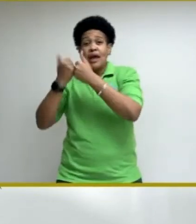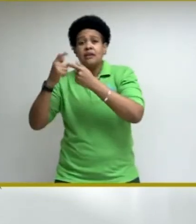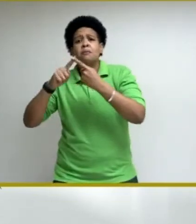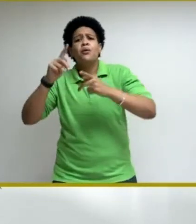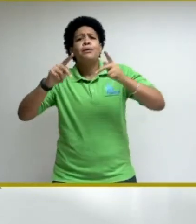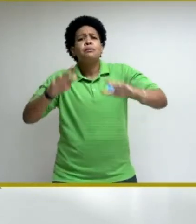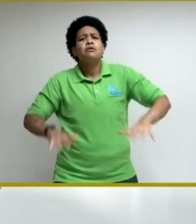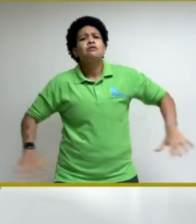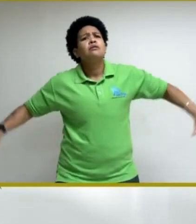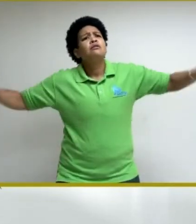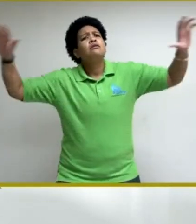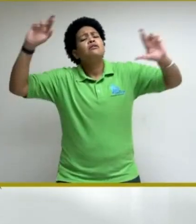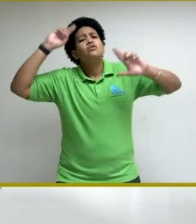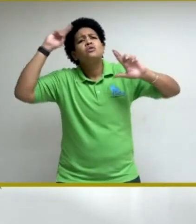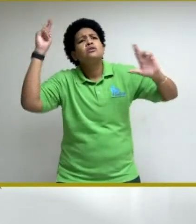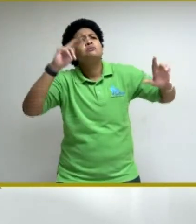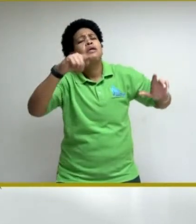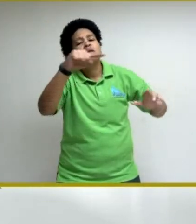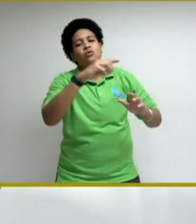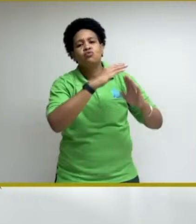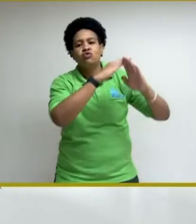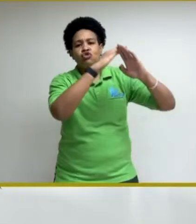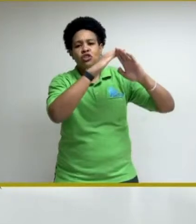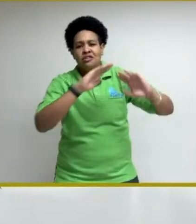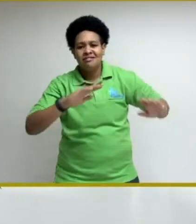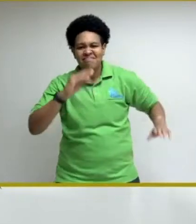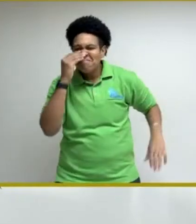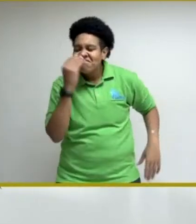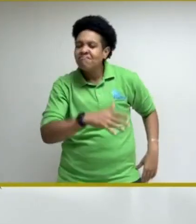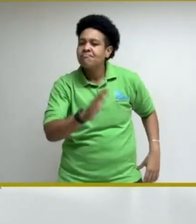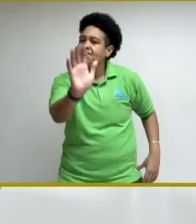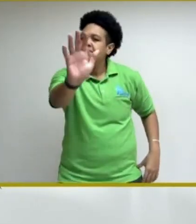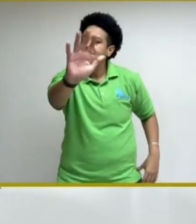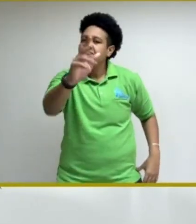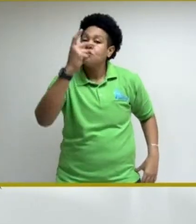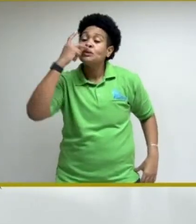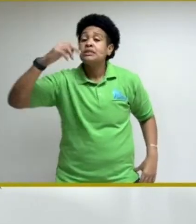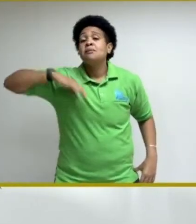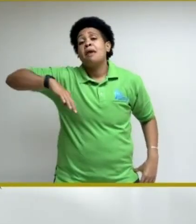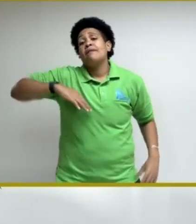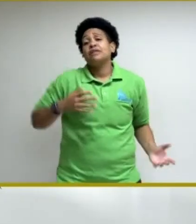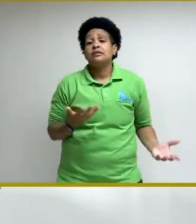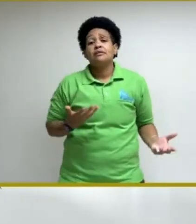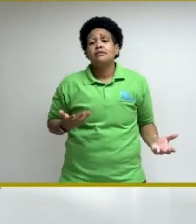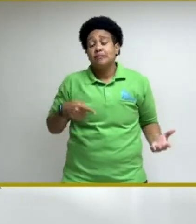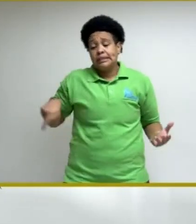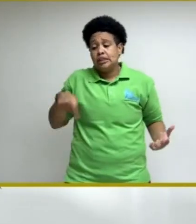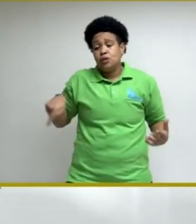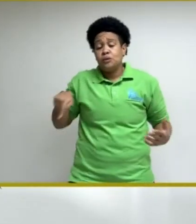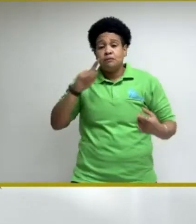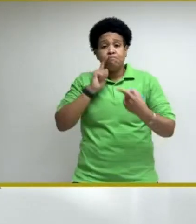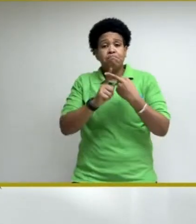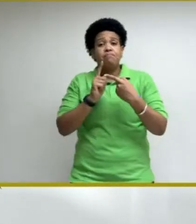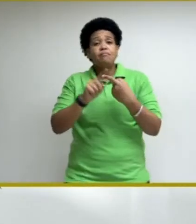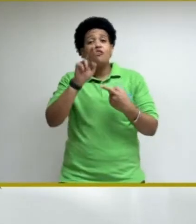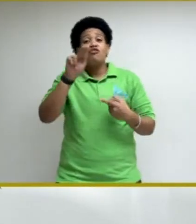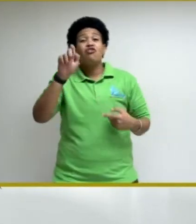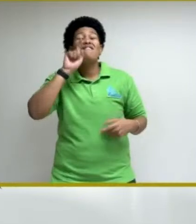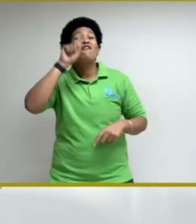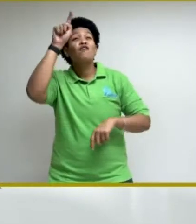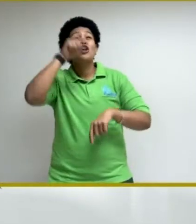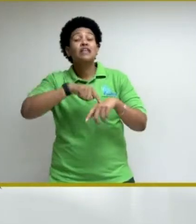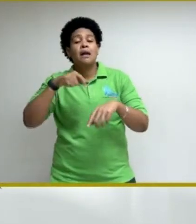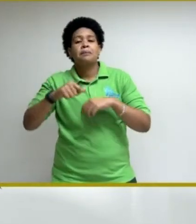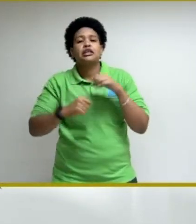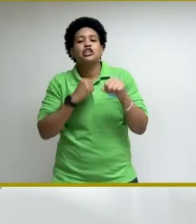the most part, those restrictions. And we have seen the benefits of that with this week a positivity rate for the first time this